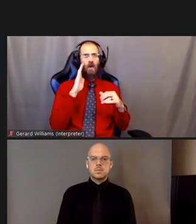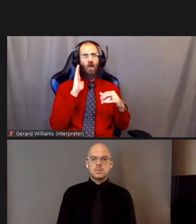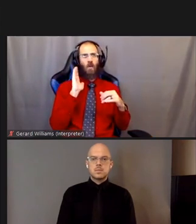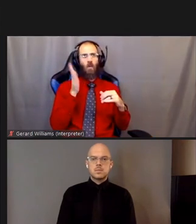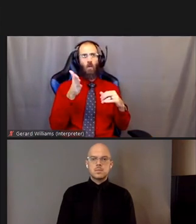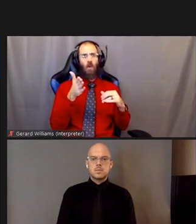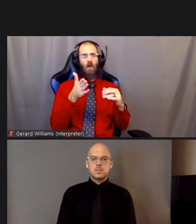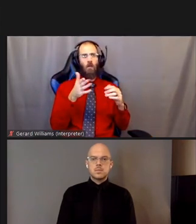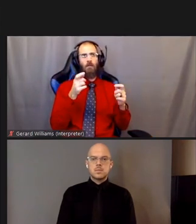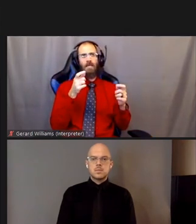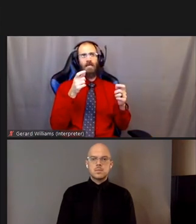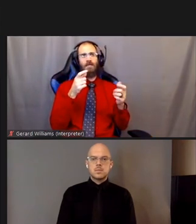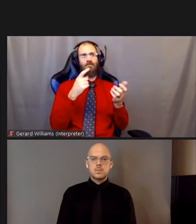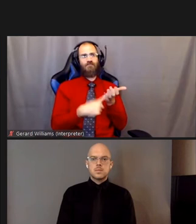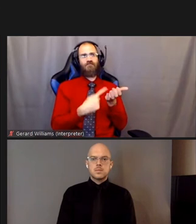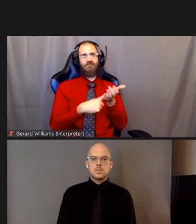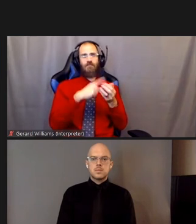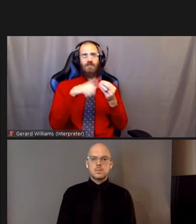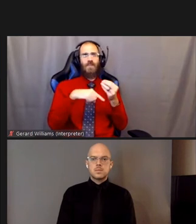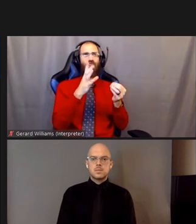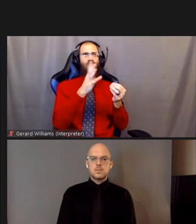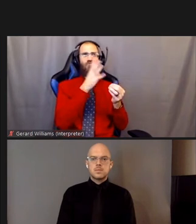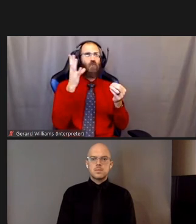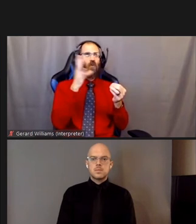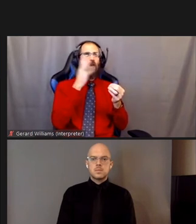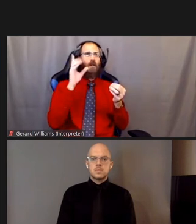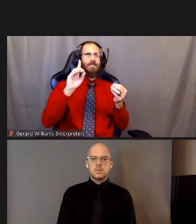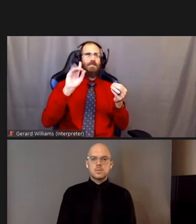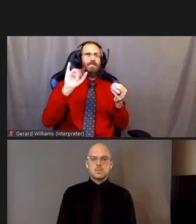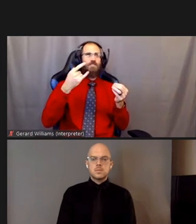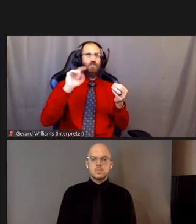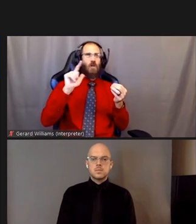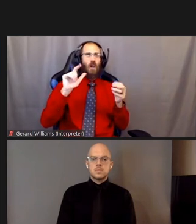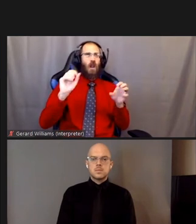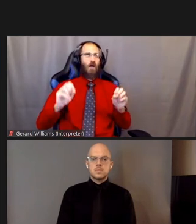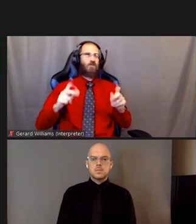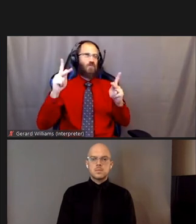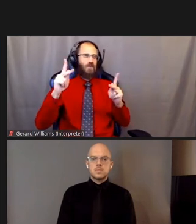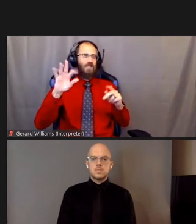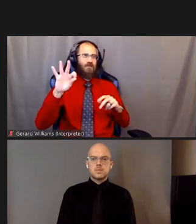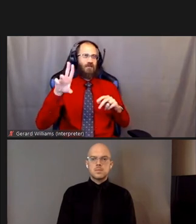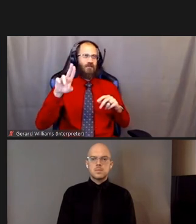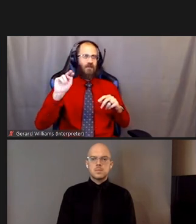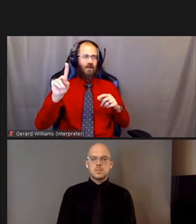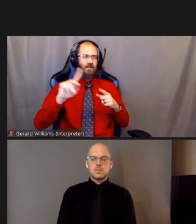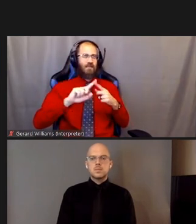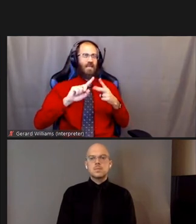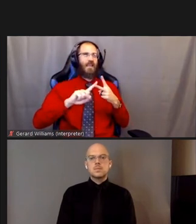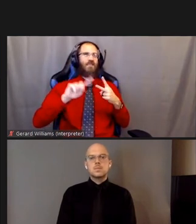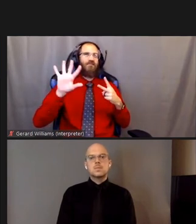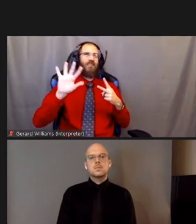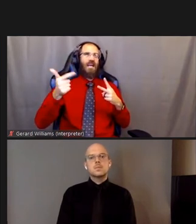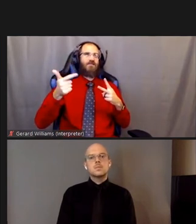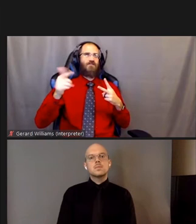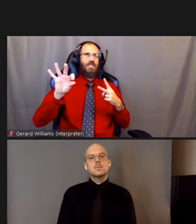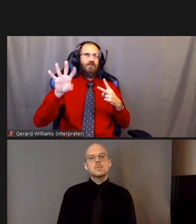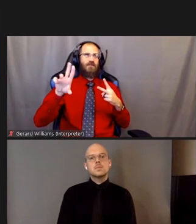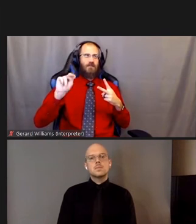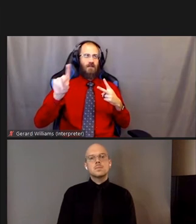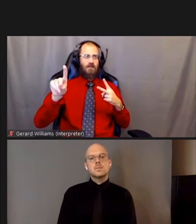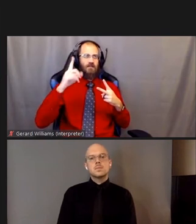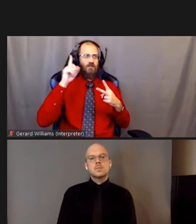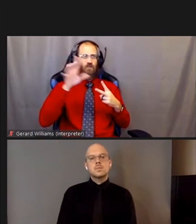the Rural Digital Opportunity Fund and the 5G Fund for Rural America. Our speaker